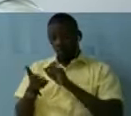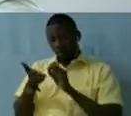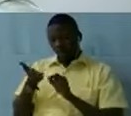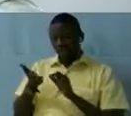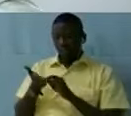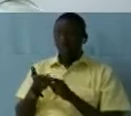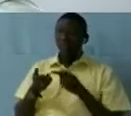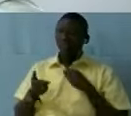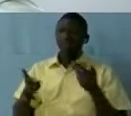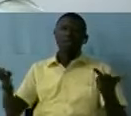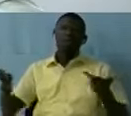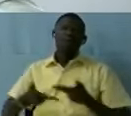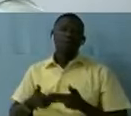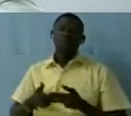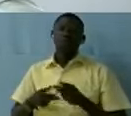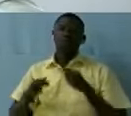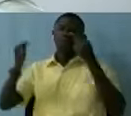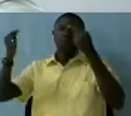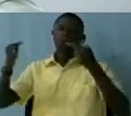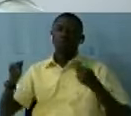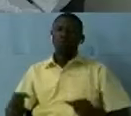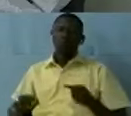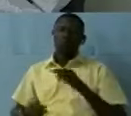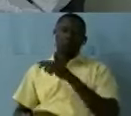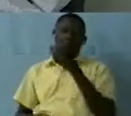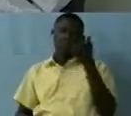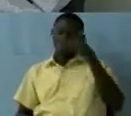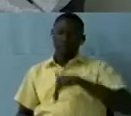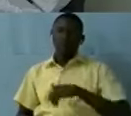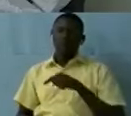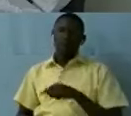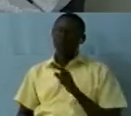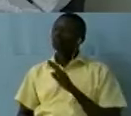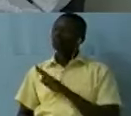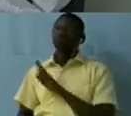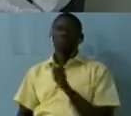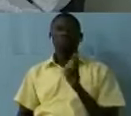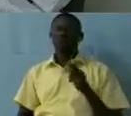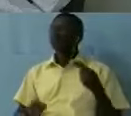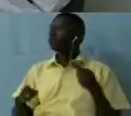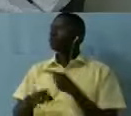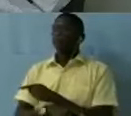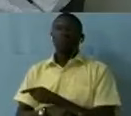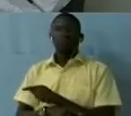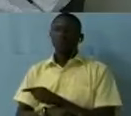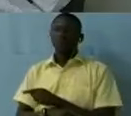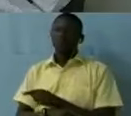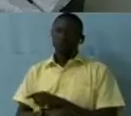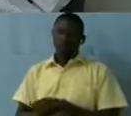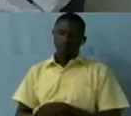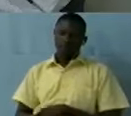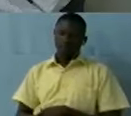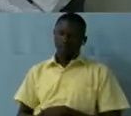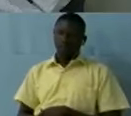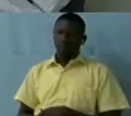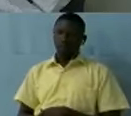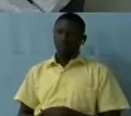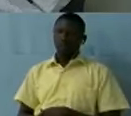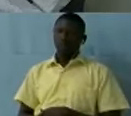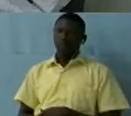testify. Ni mufilo leti pour ka foko yolu kumandile pour yena CDRO la TRRC nyati